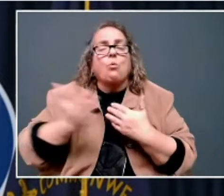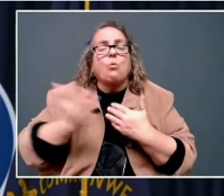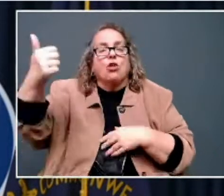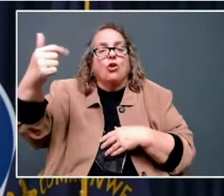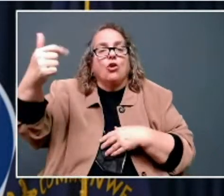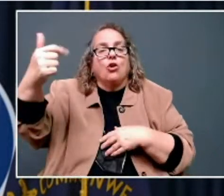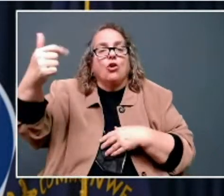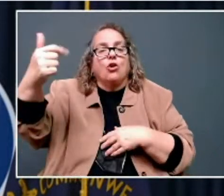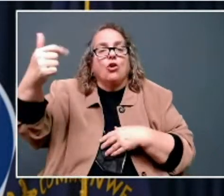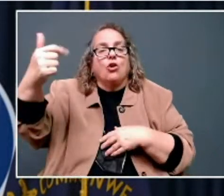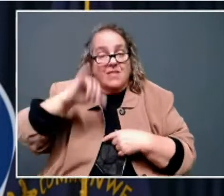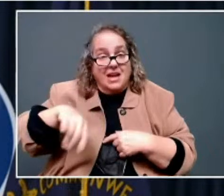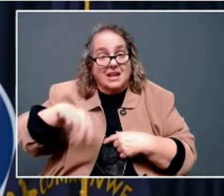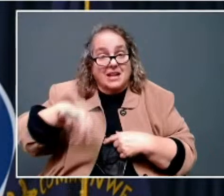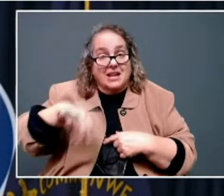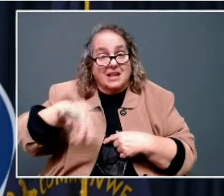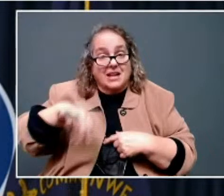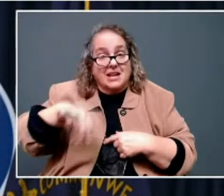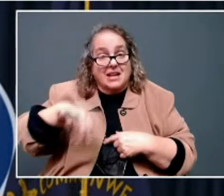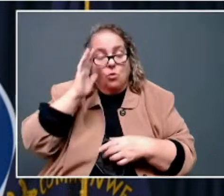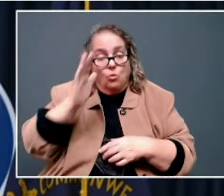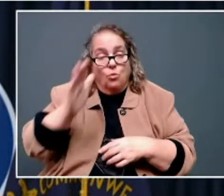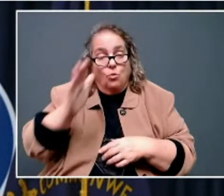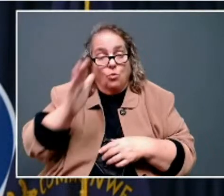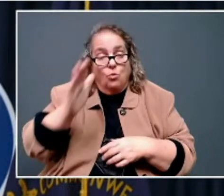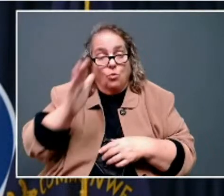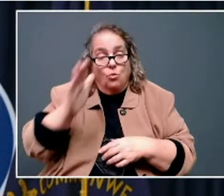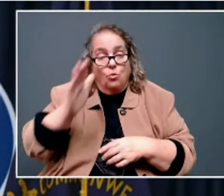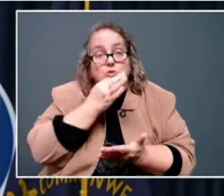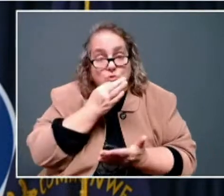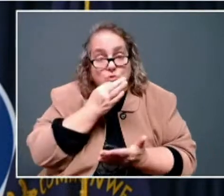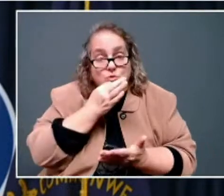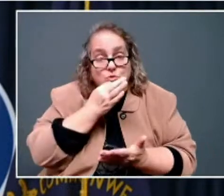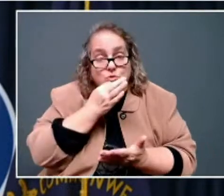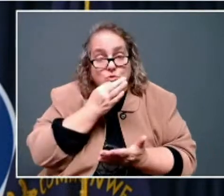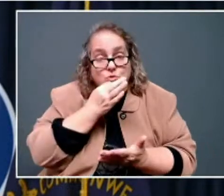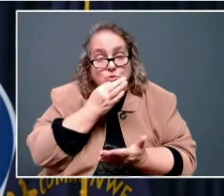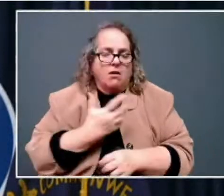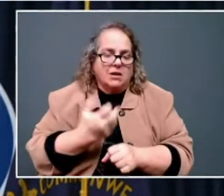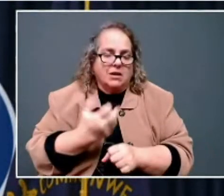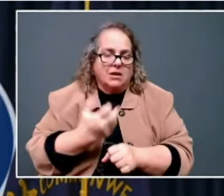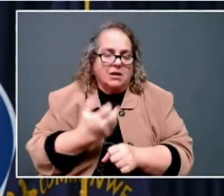quit sooner. It'll stop sooner if we all go out there and get vaccinated.